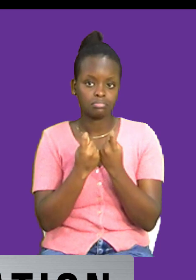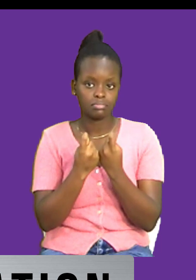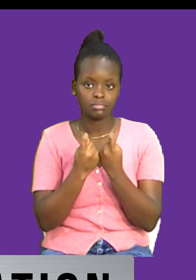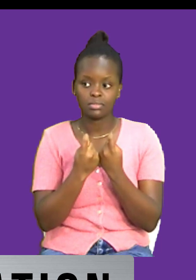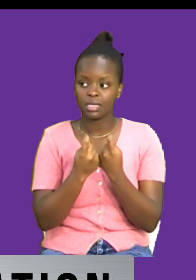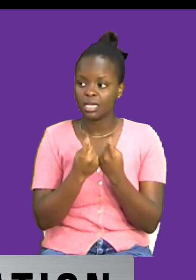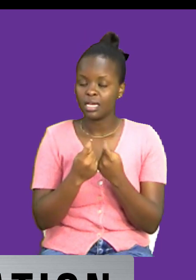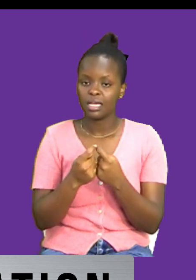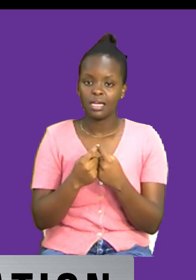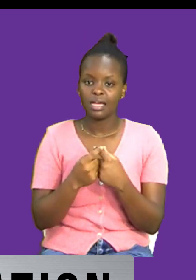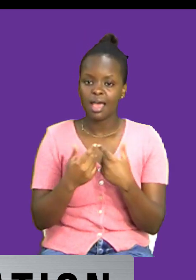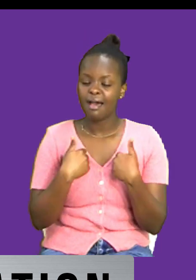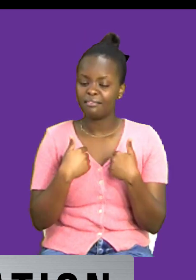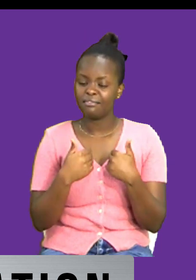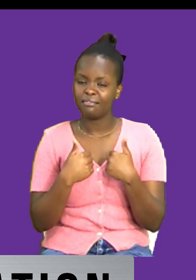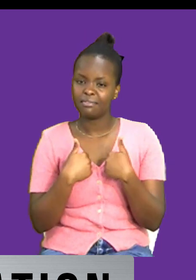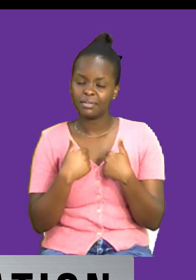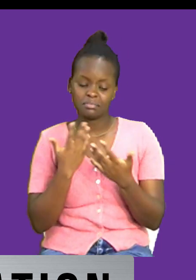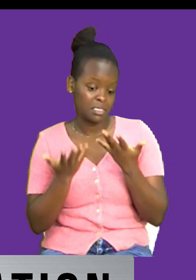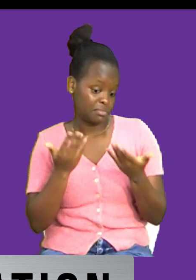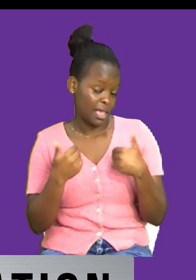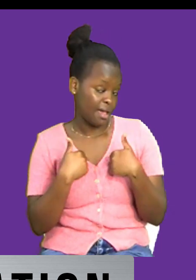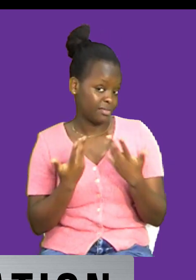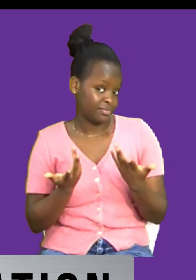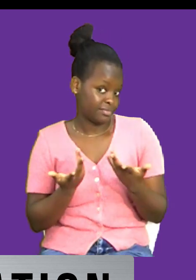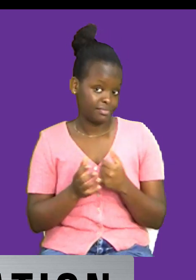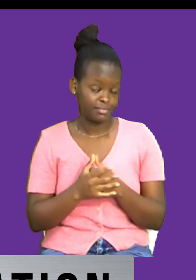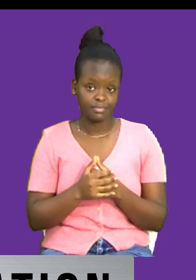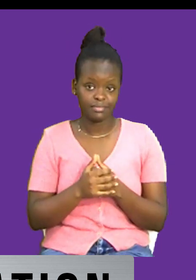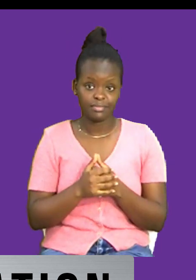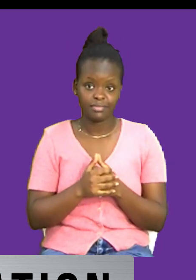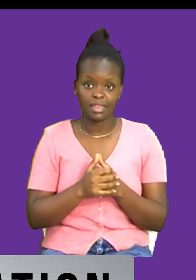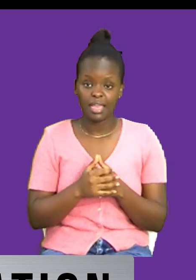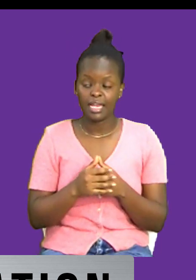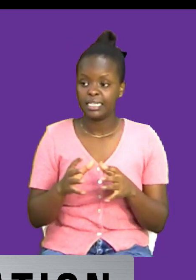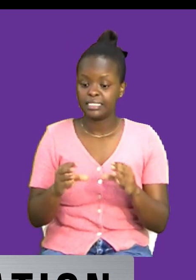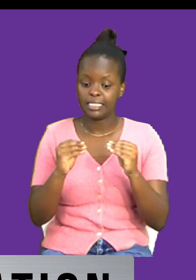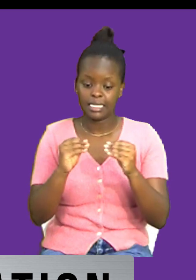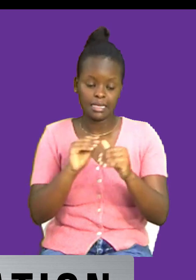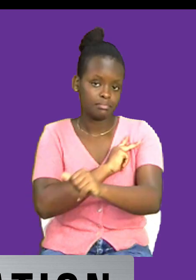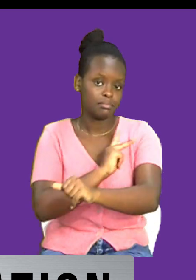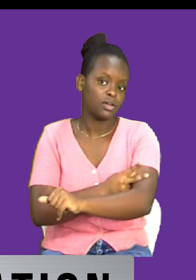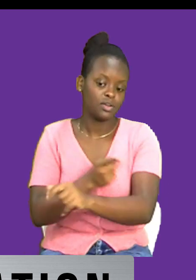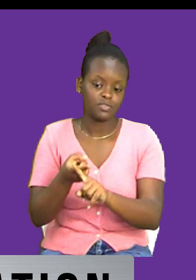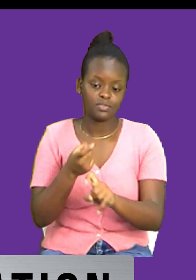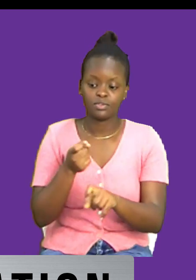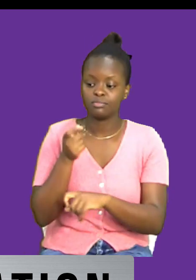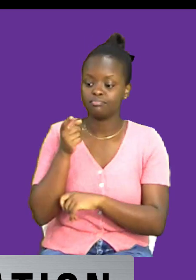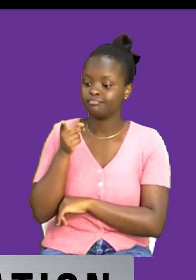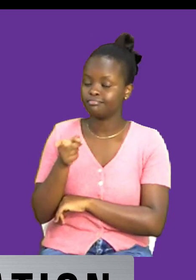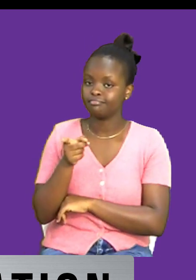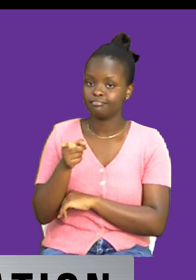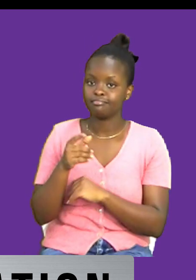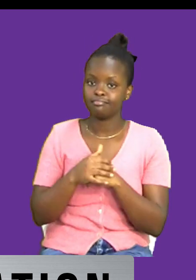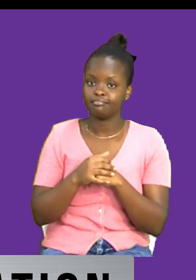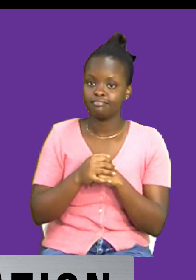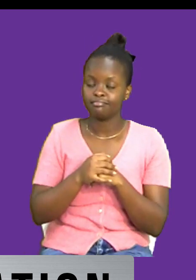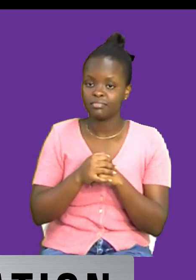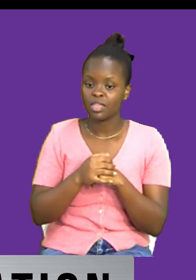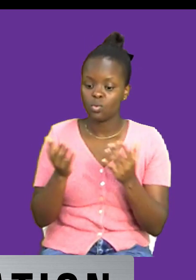democracy. I don't think he had, okay, maybe he did, because it was taking power from him. What do we do in such a situation where the